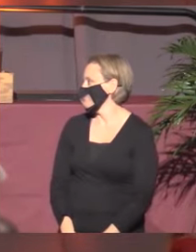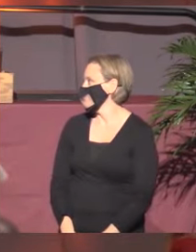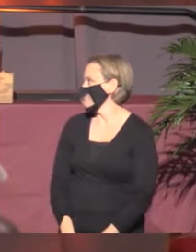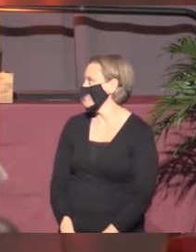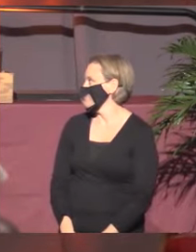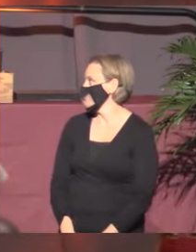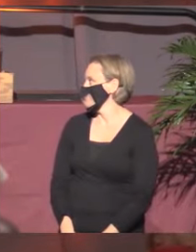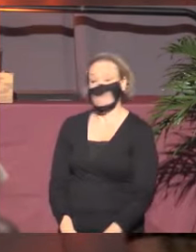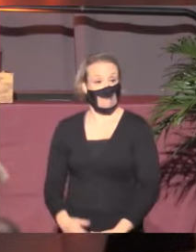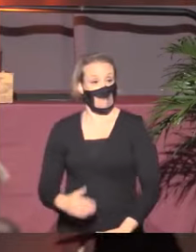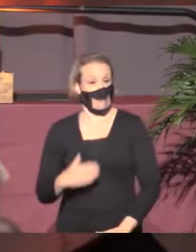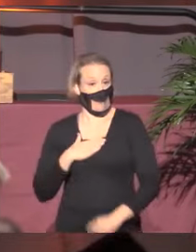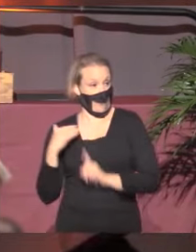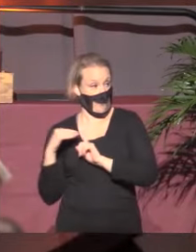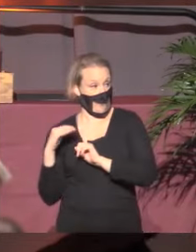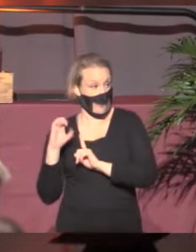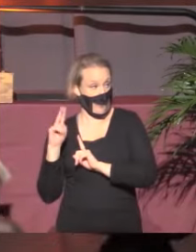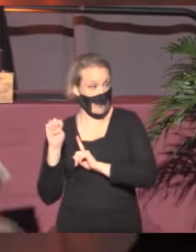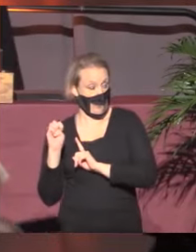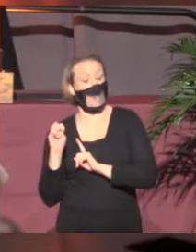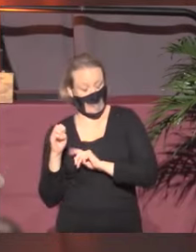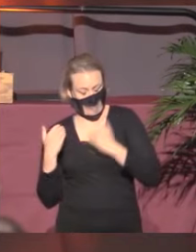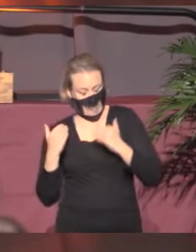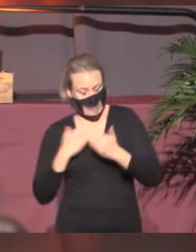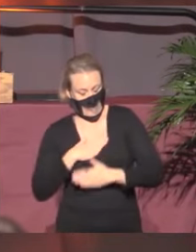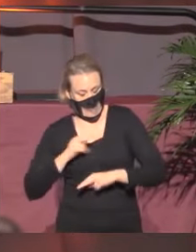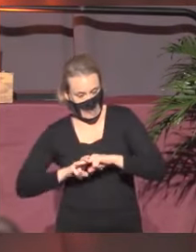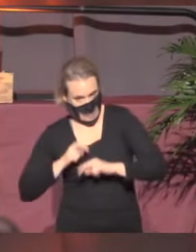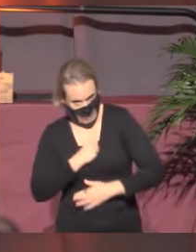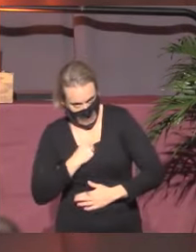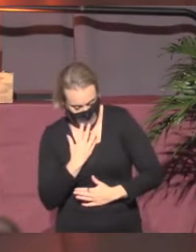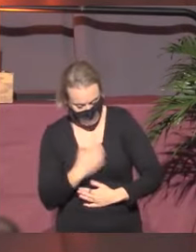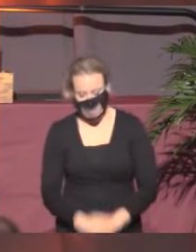I think that was my cue. Please be seated. I'm sorry.